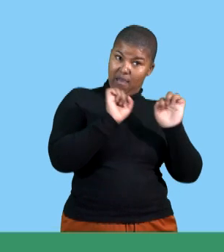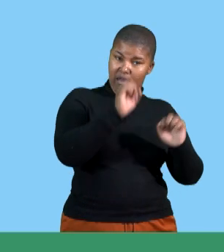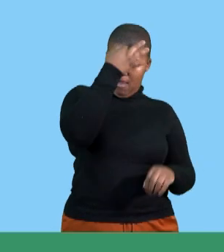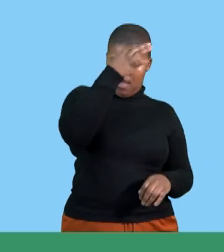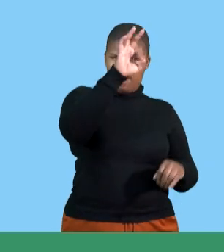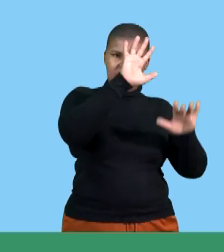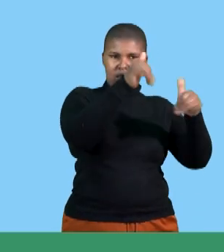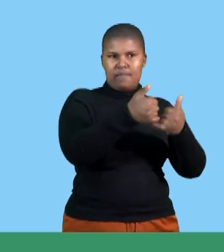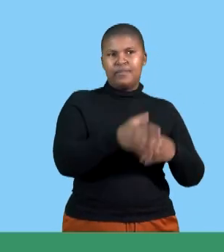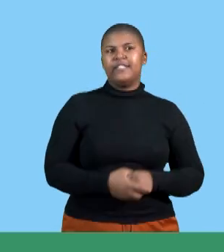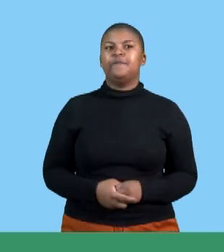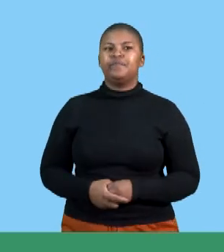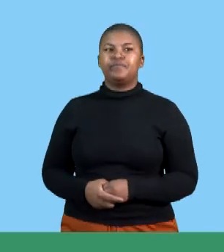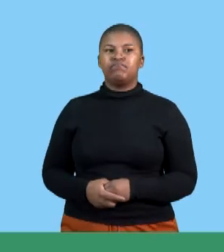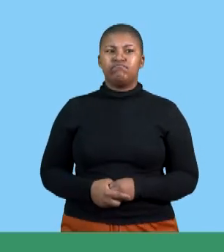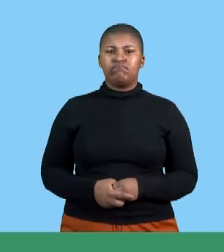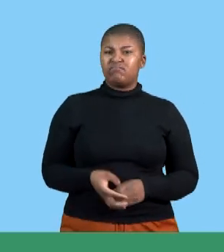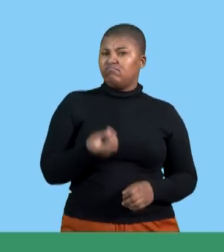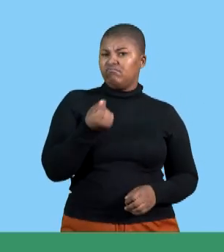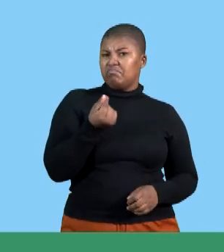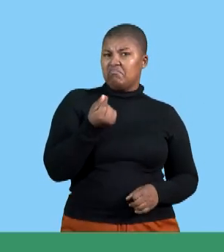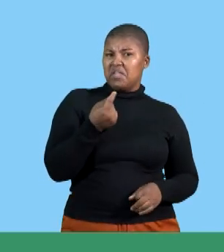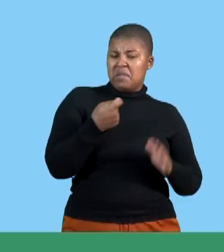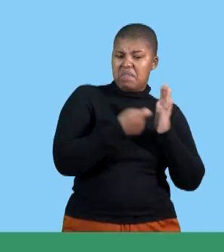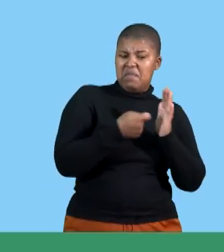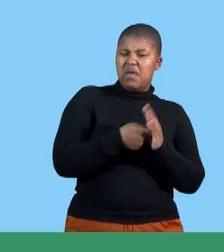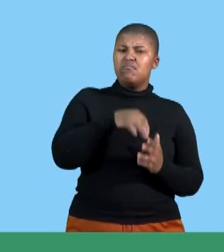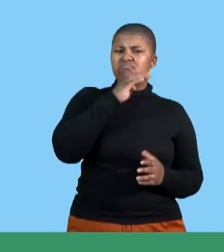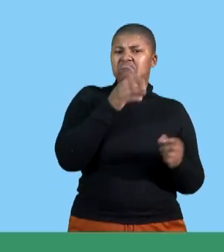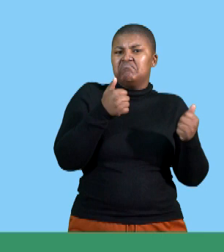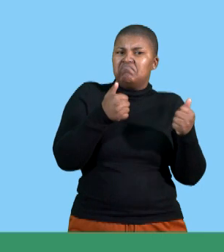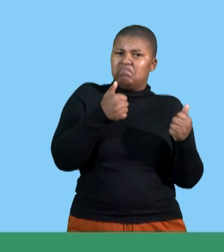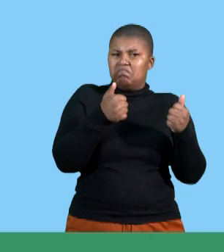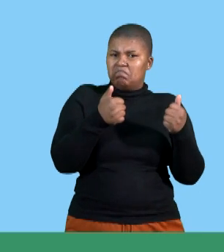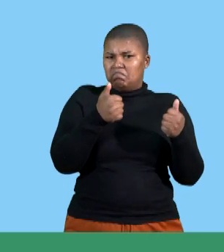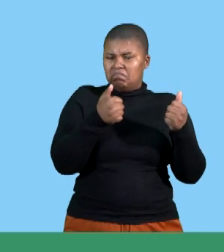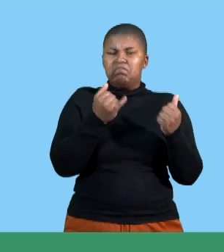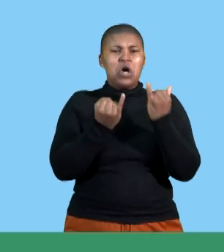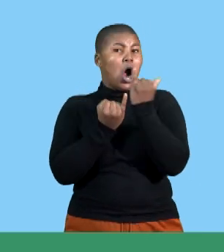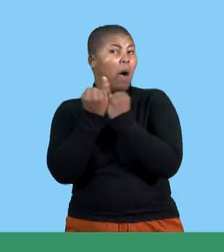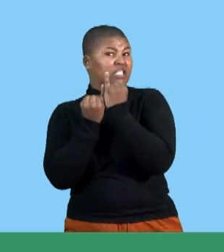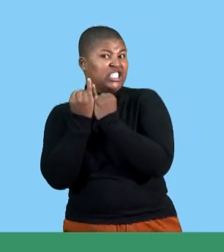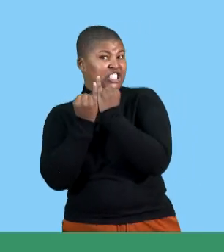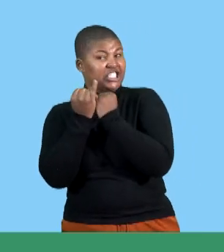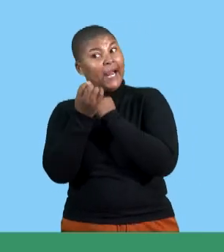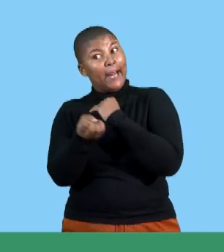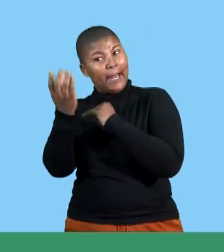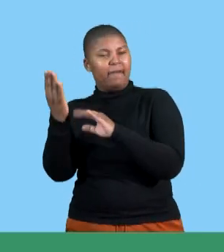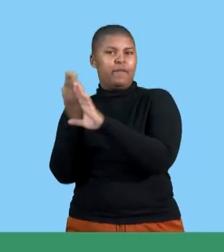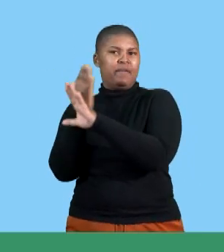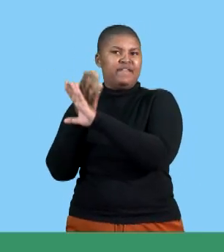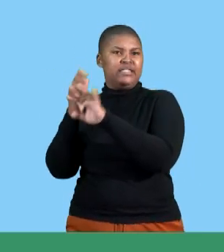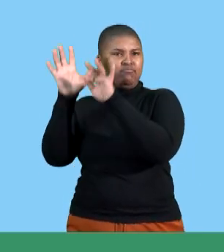company. Prices are kept reasonable or create sound competition with the private sector to